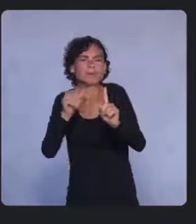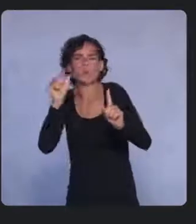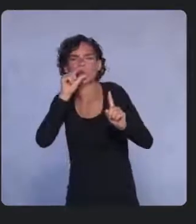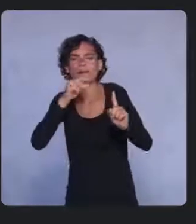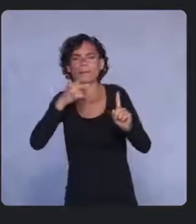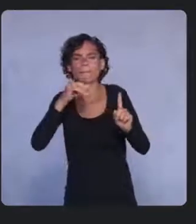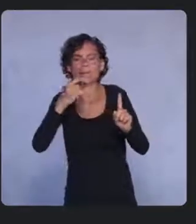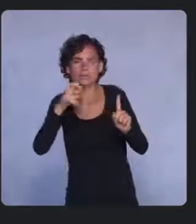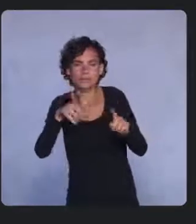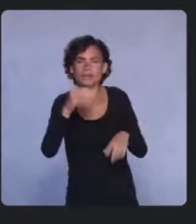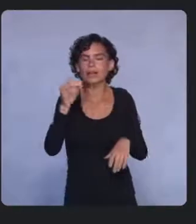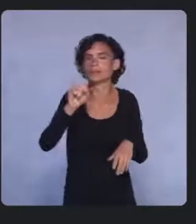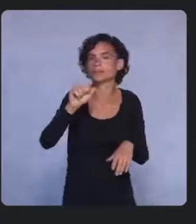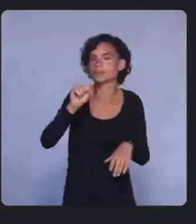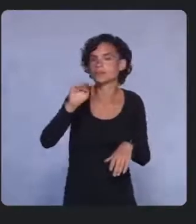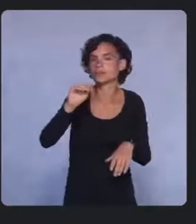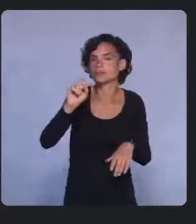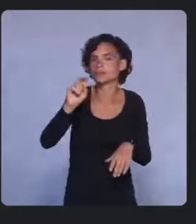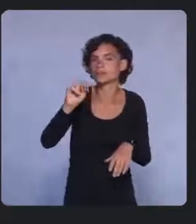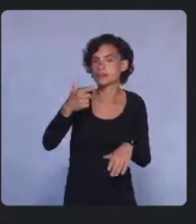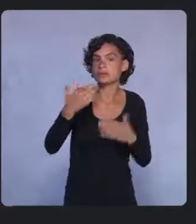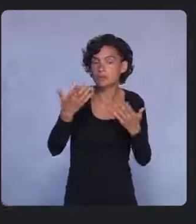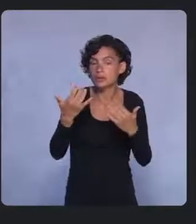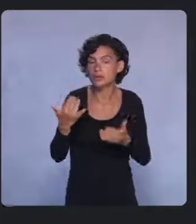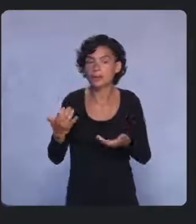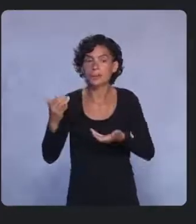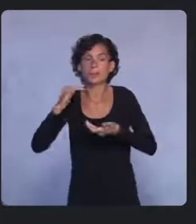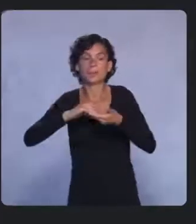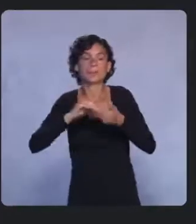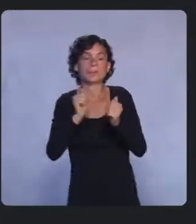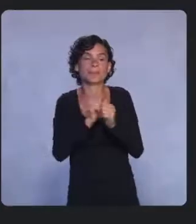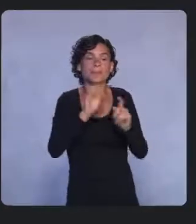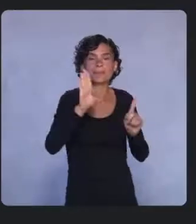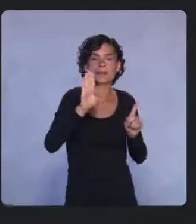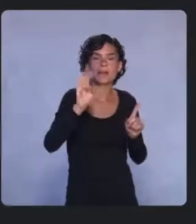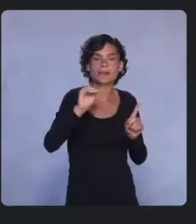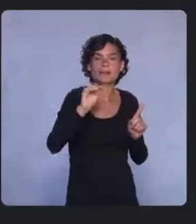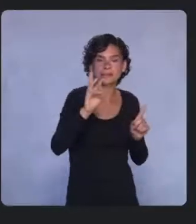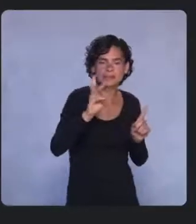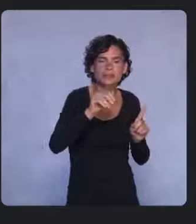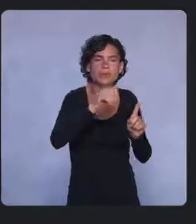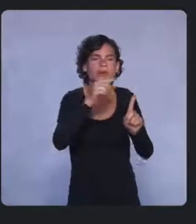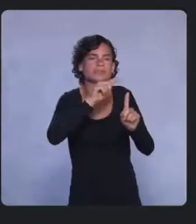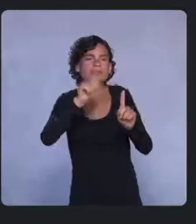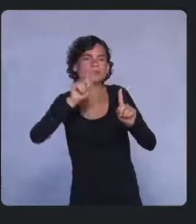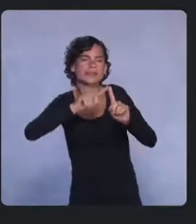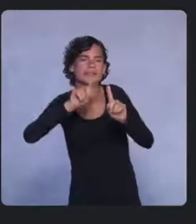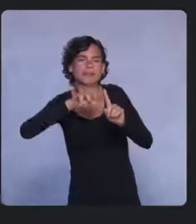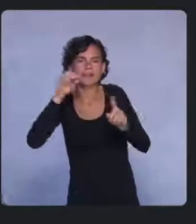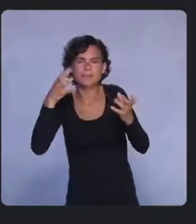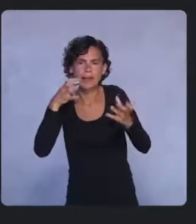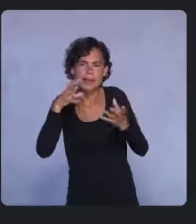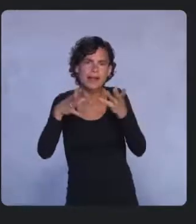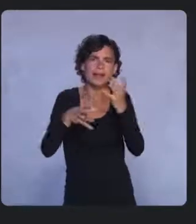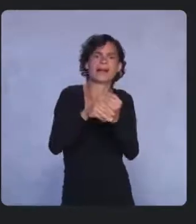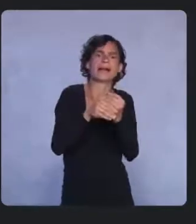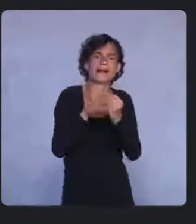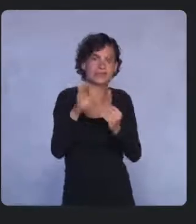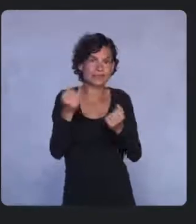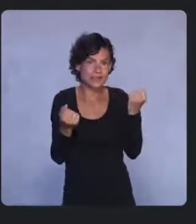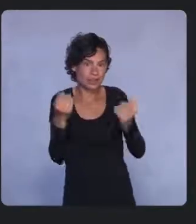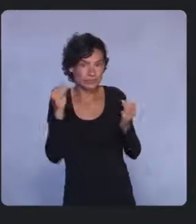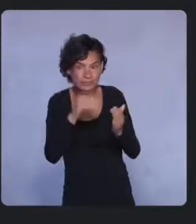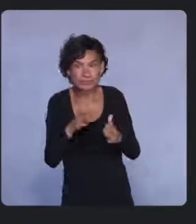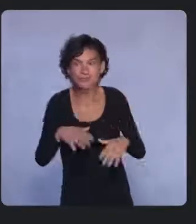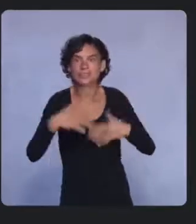working with BMW and others across the industry to bring it to their upcoming cars. Okay, that was a quick look